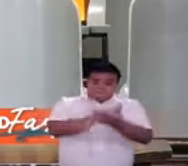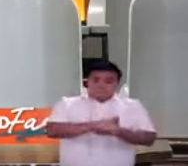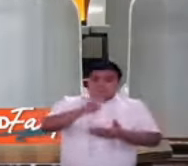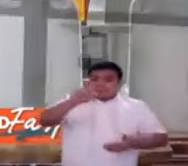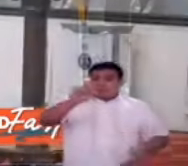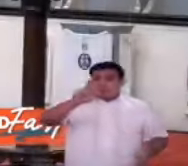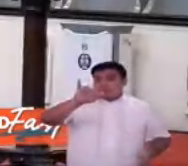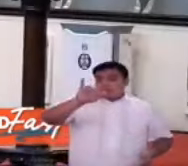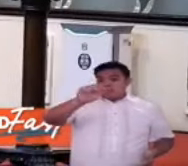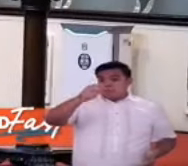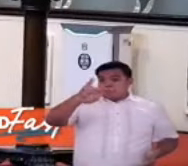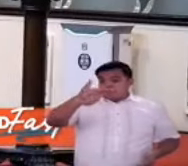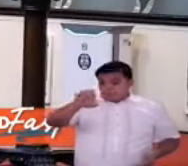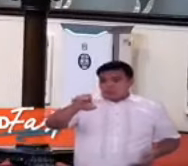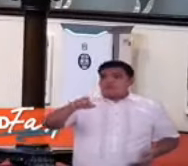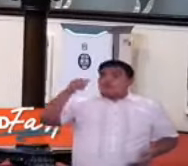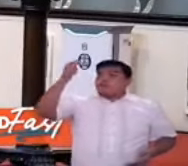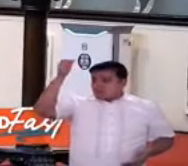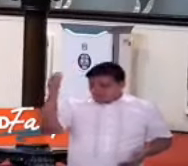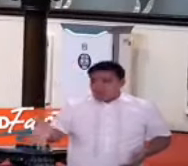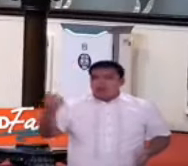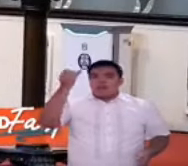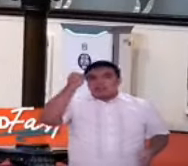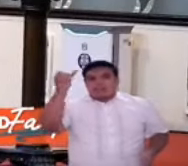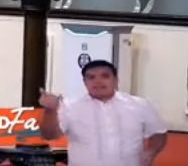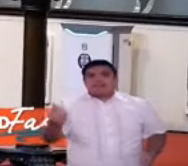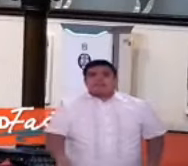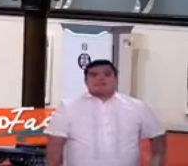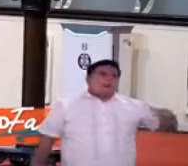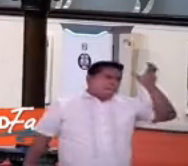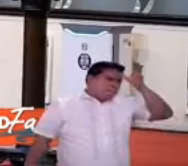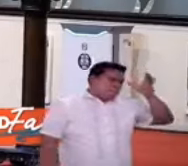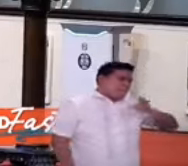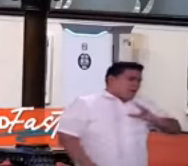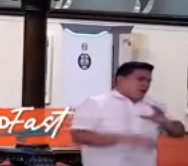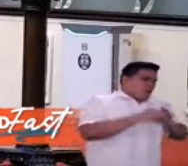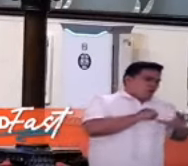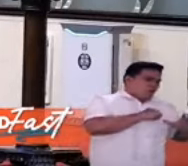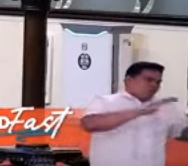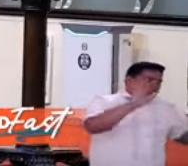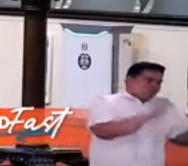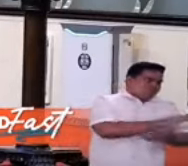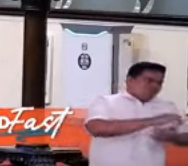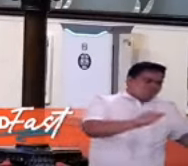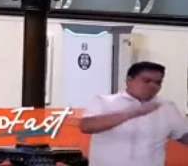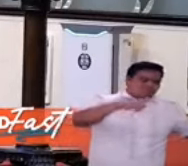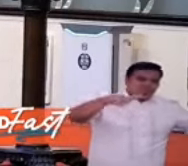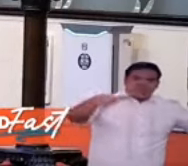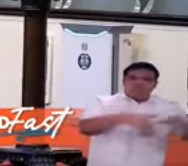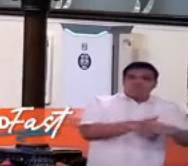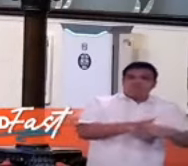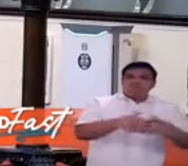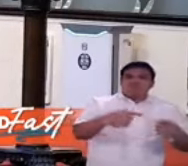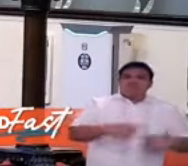is God's idea. Man has destroyed marriage so much so that